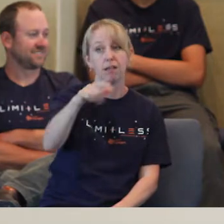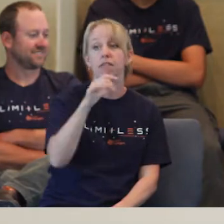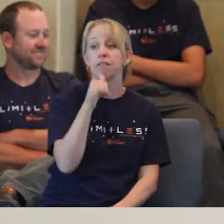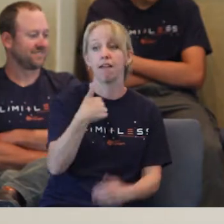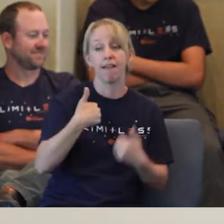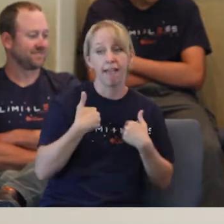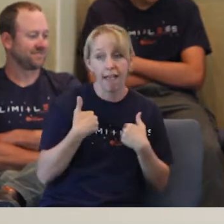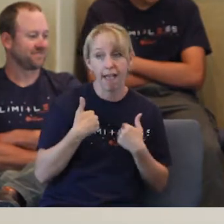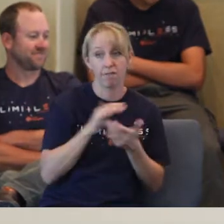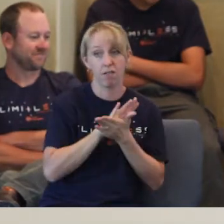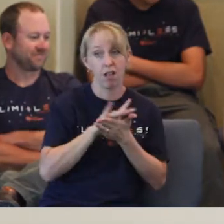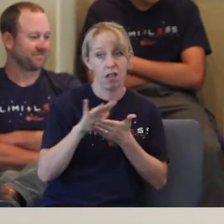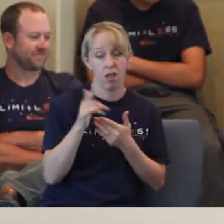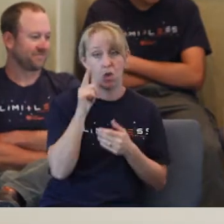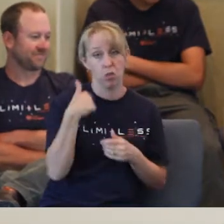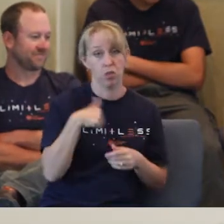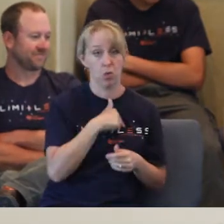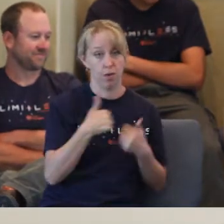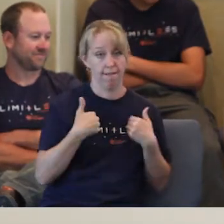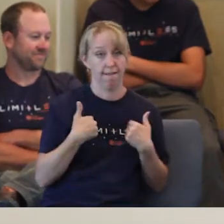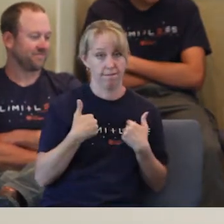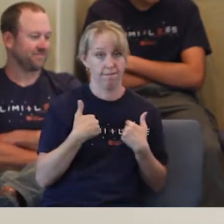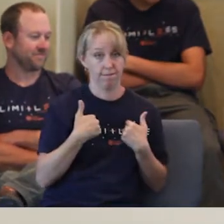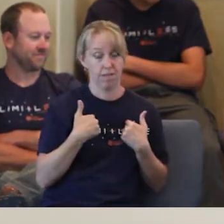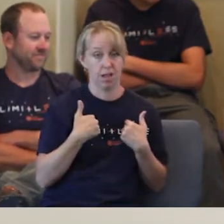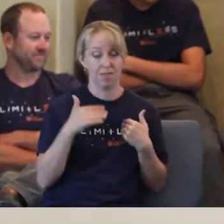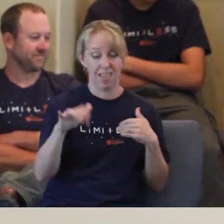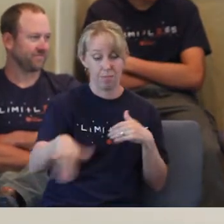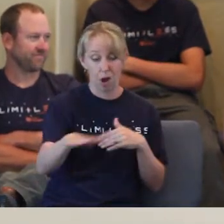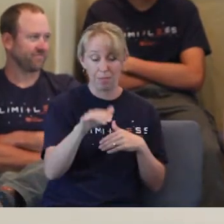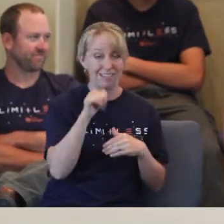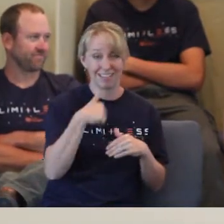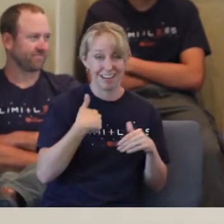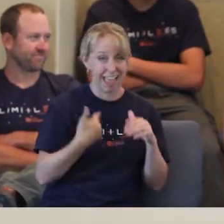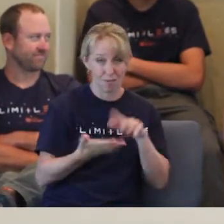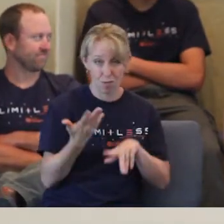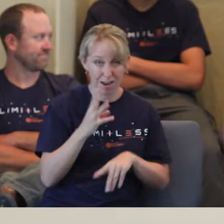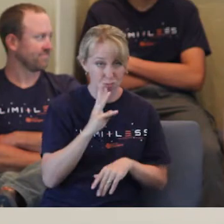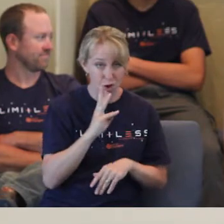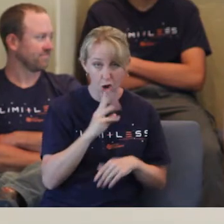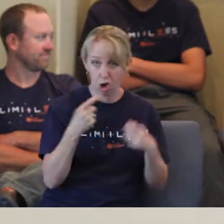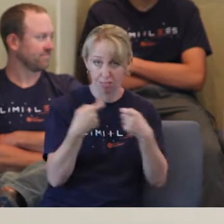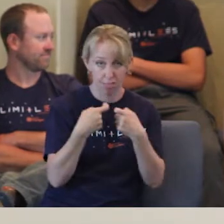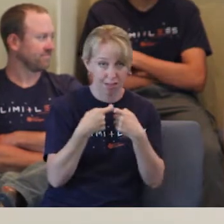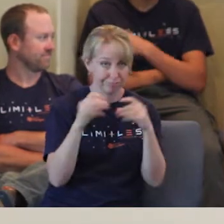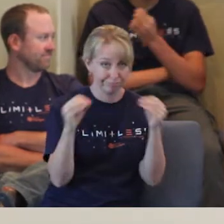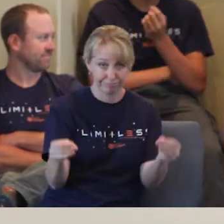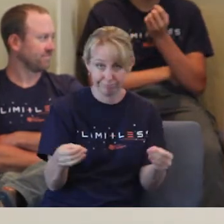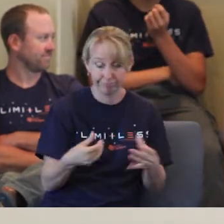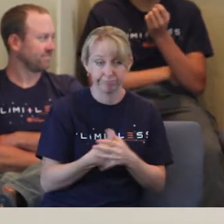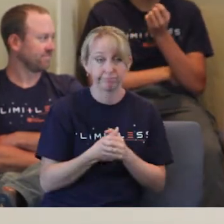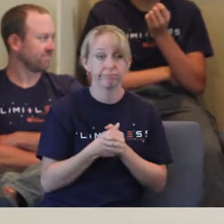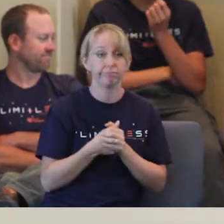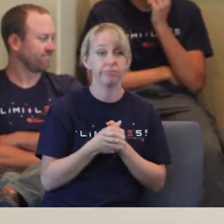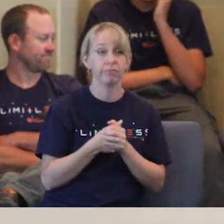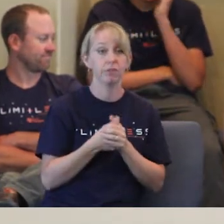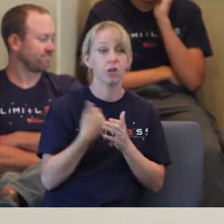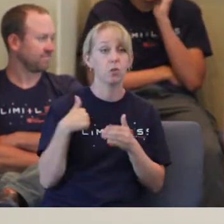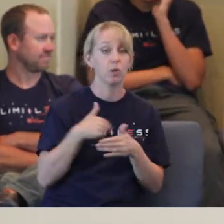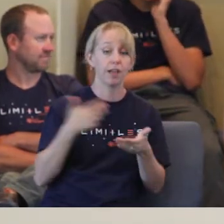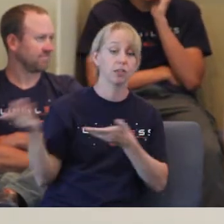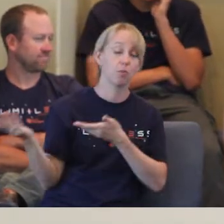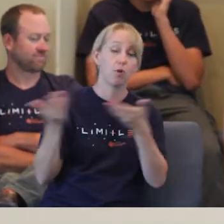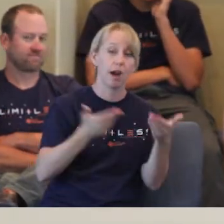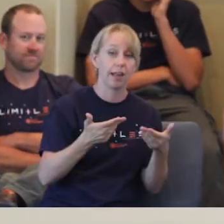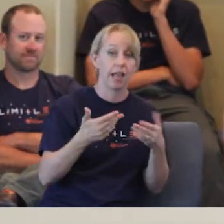but for somebody else who needed it, who didn't have the luxuries that we did. Our property didn't have running water or